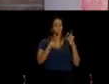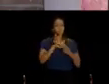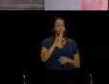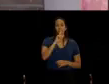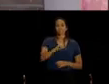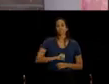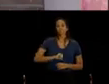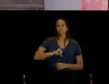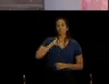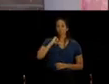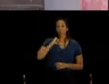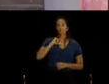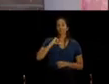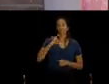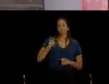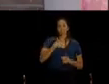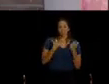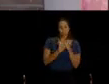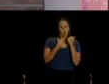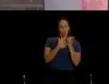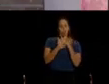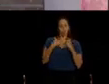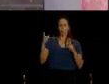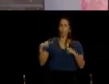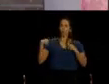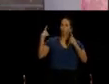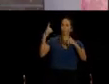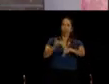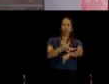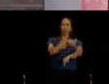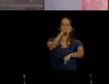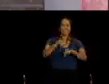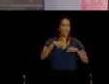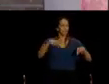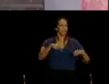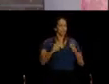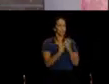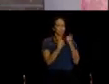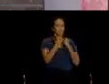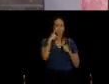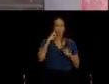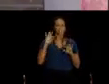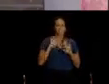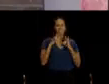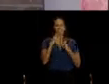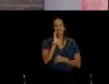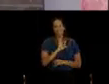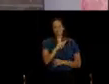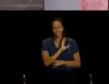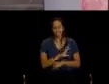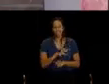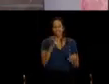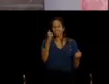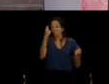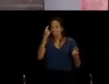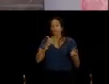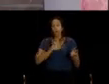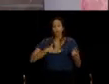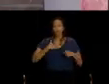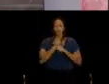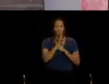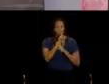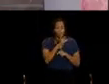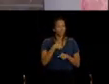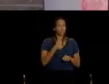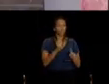proud to be a supporter, a longtime supporter of the Family Cafe. Please make sure that you check out the